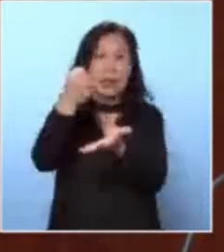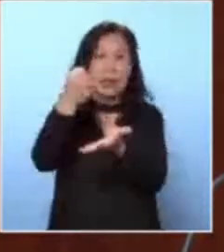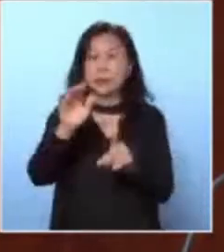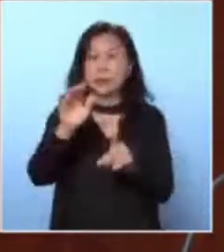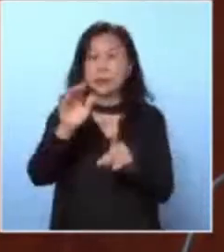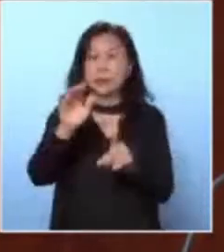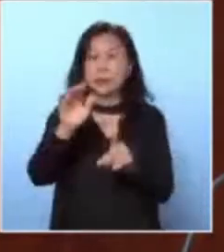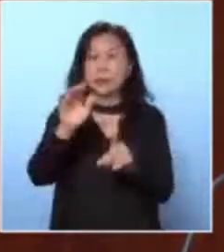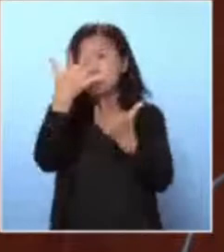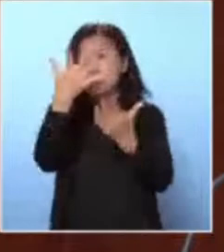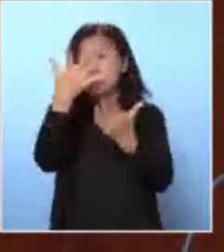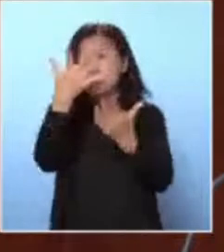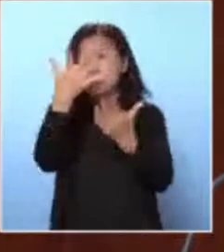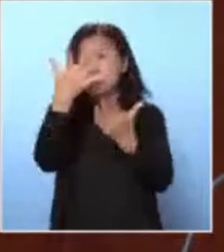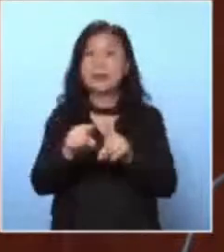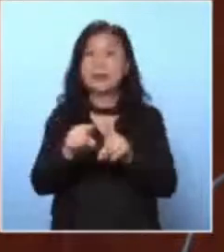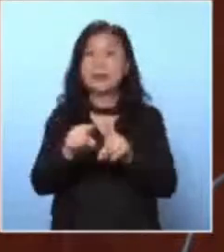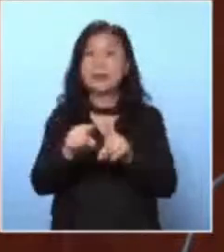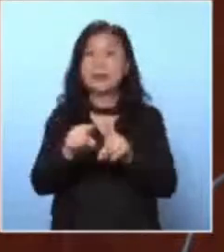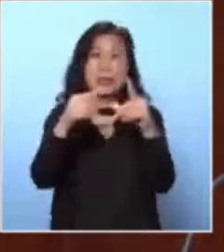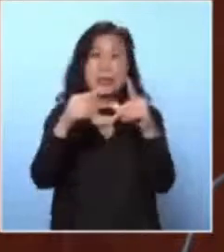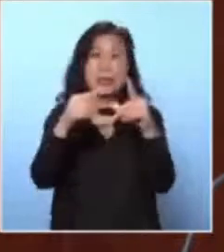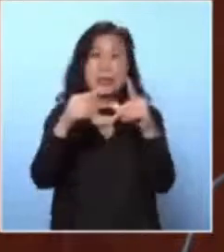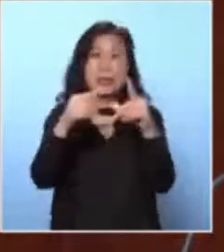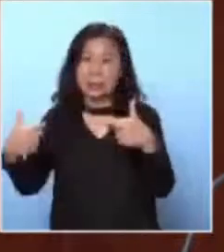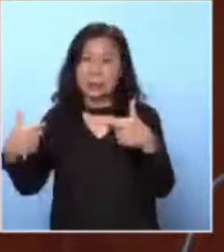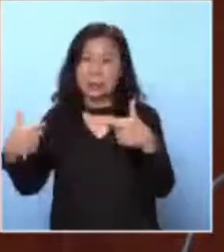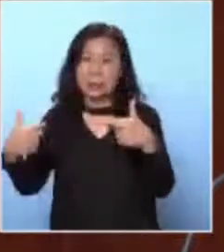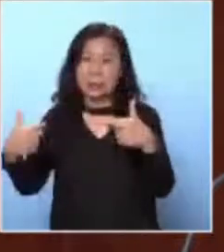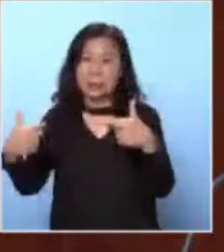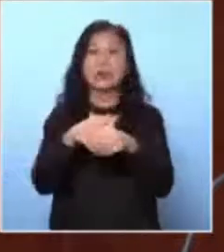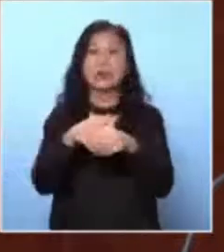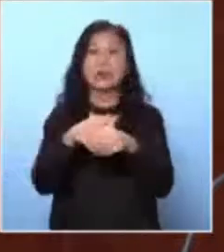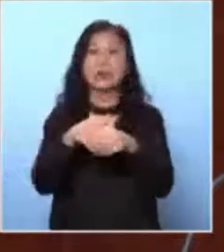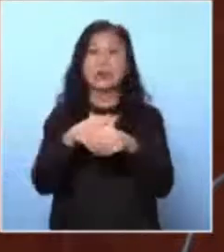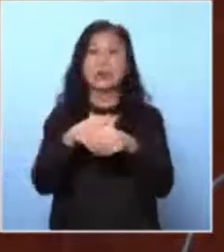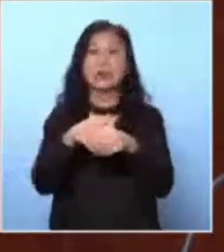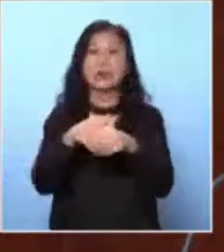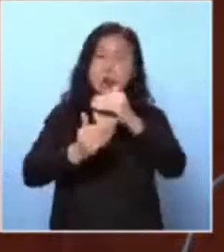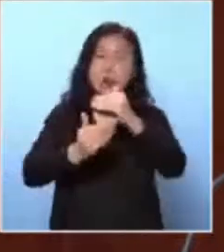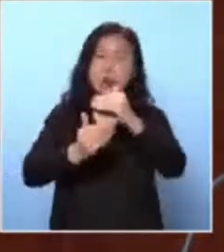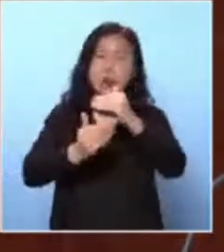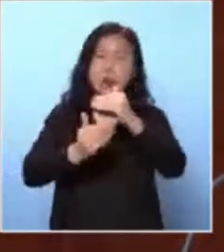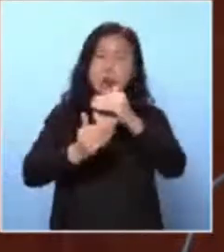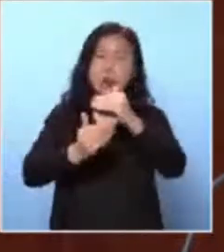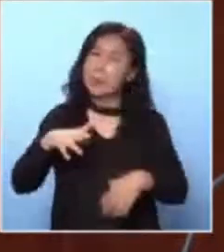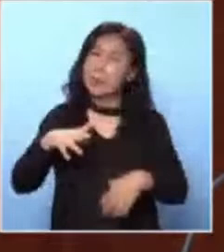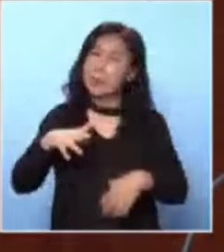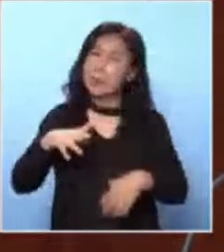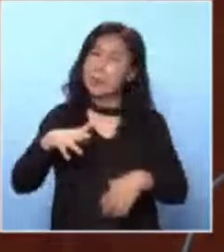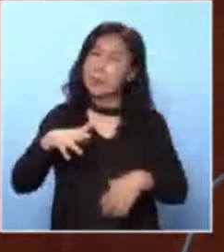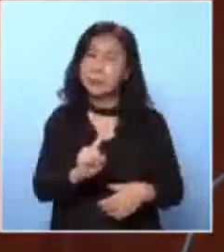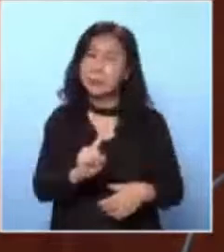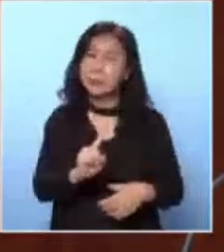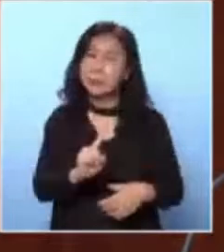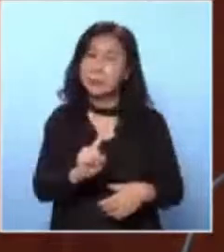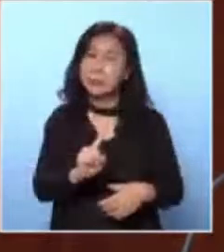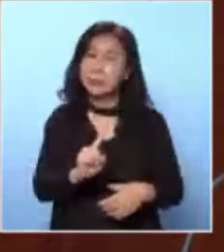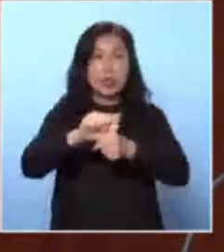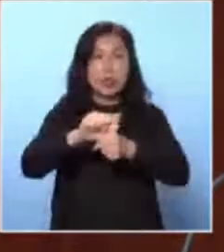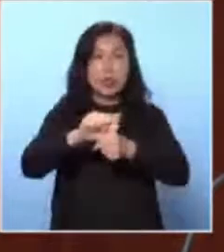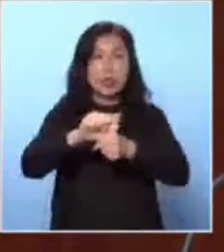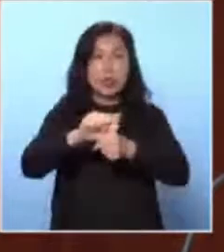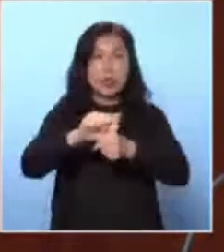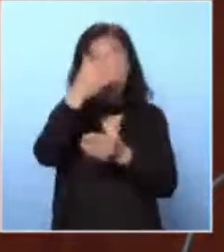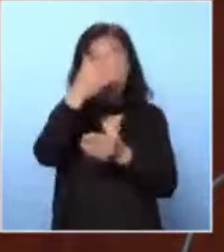and enhancing guidelines on license application to help reduce startup costs